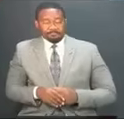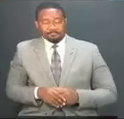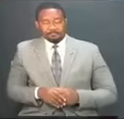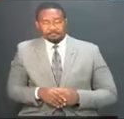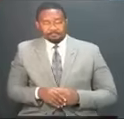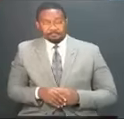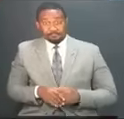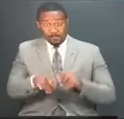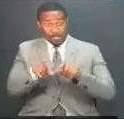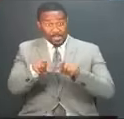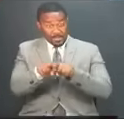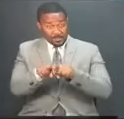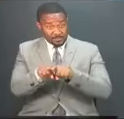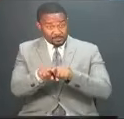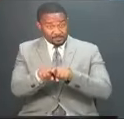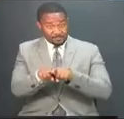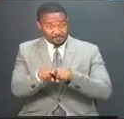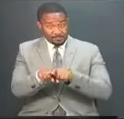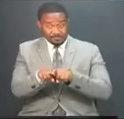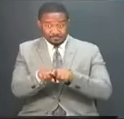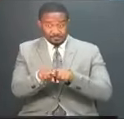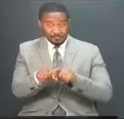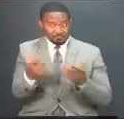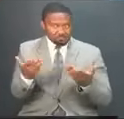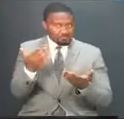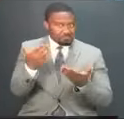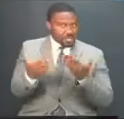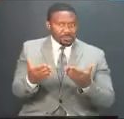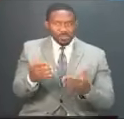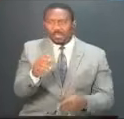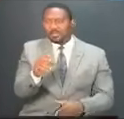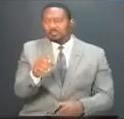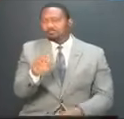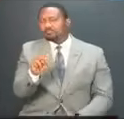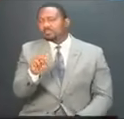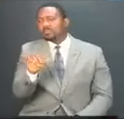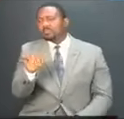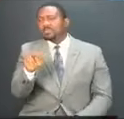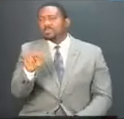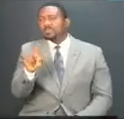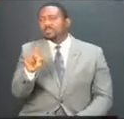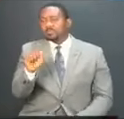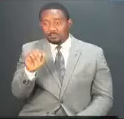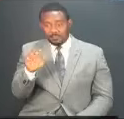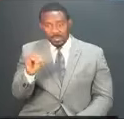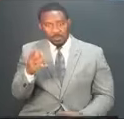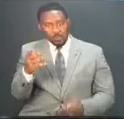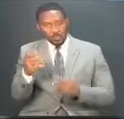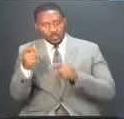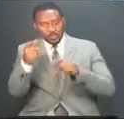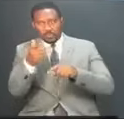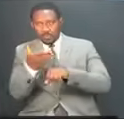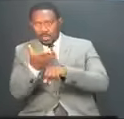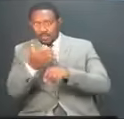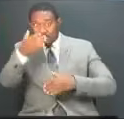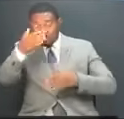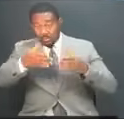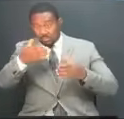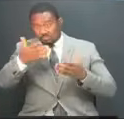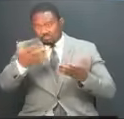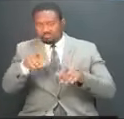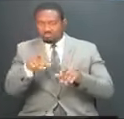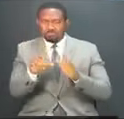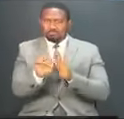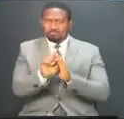above, should Mr. Yindam exercise his right of appeal, such as